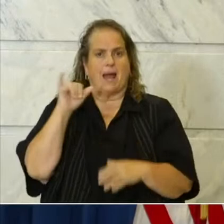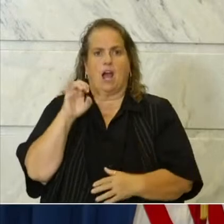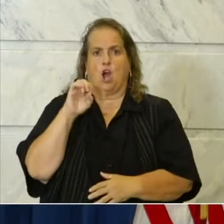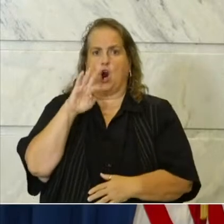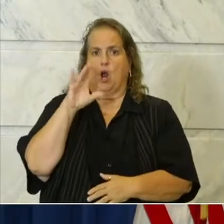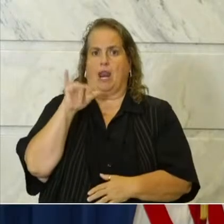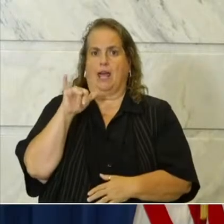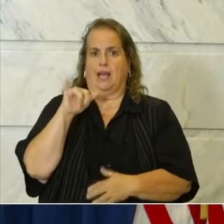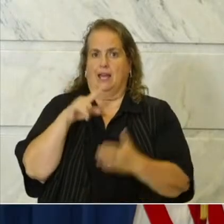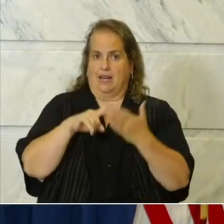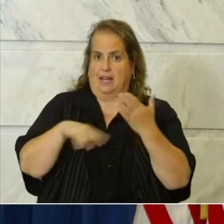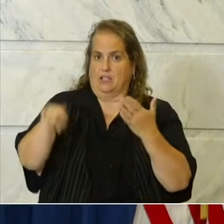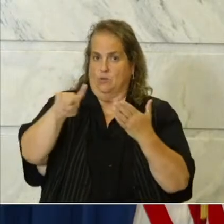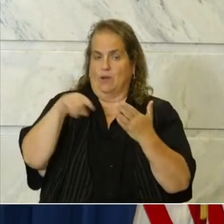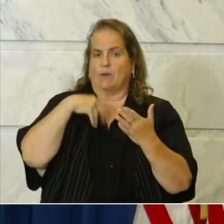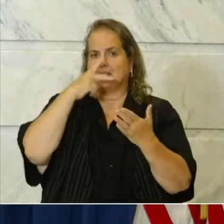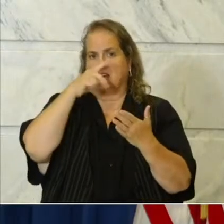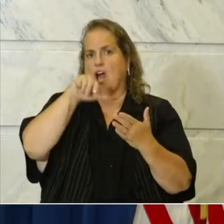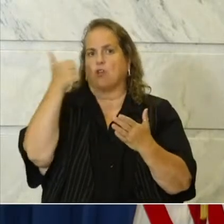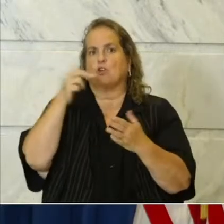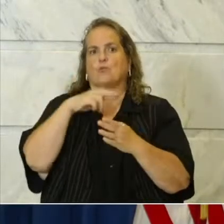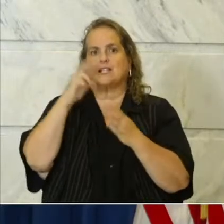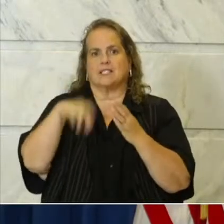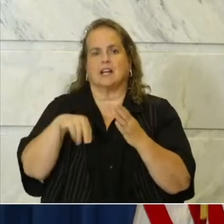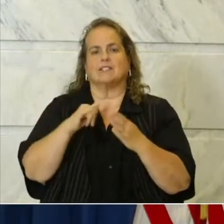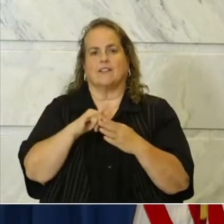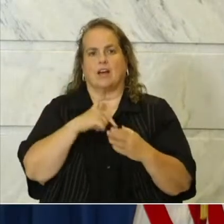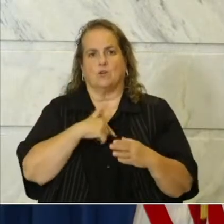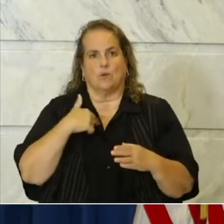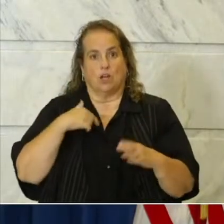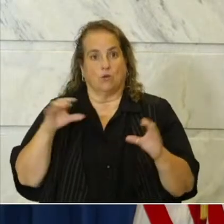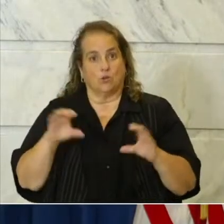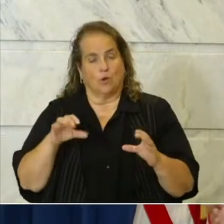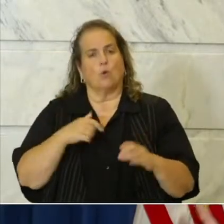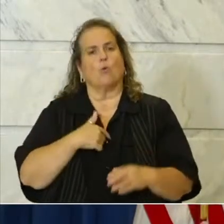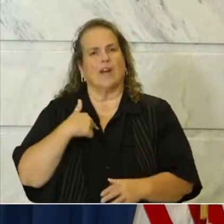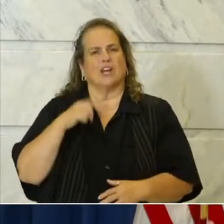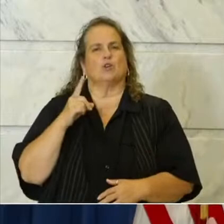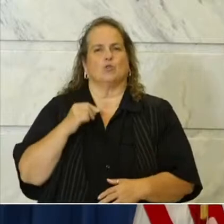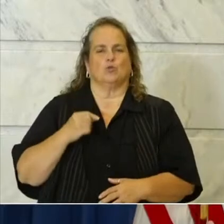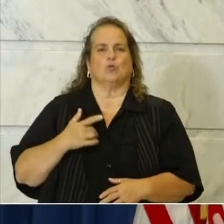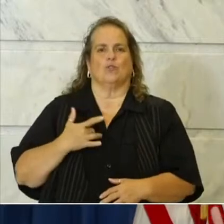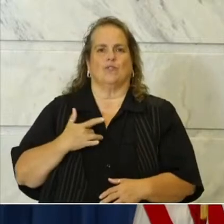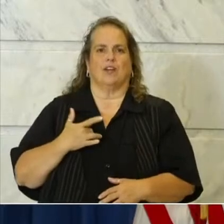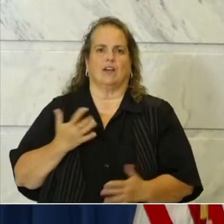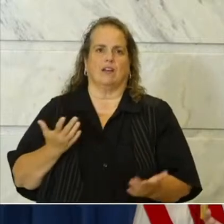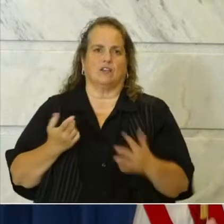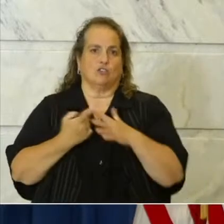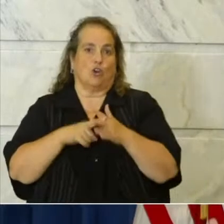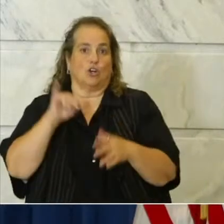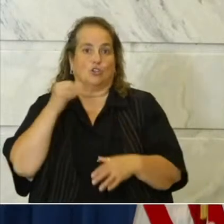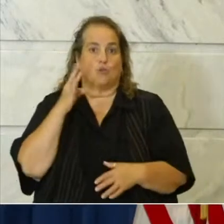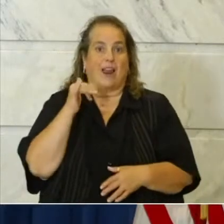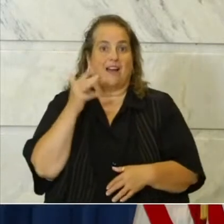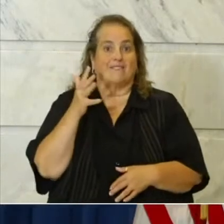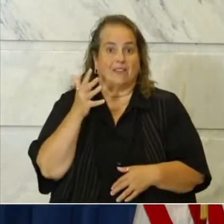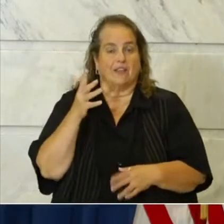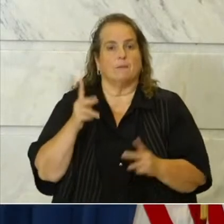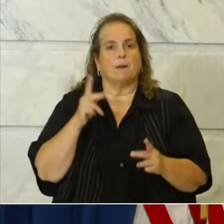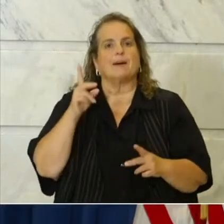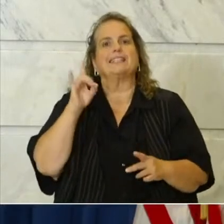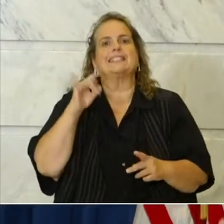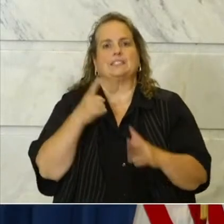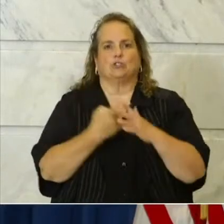next week, and we see other results that we are taking. We do believe that starting really July 5th, people have changed